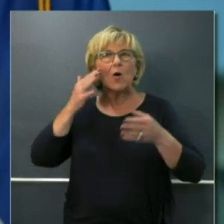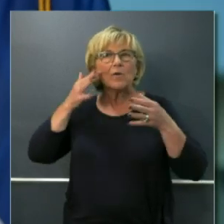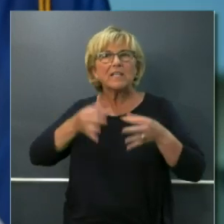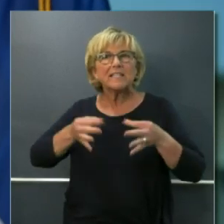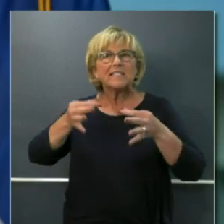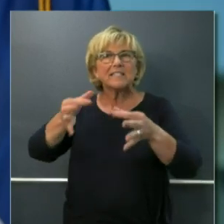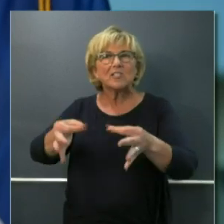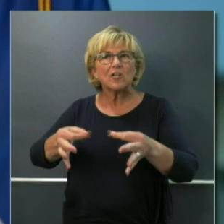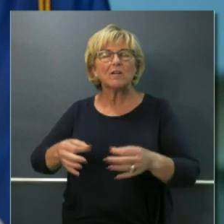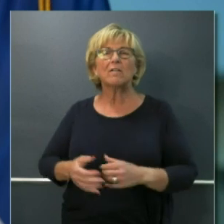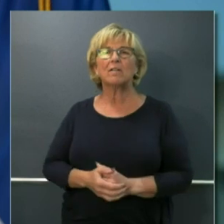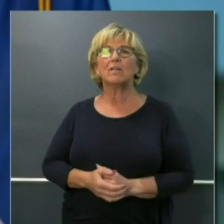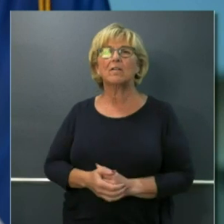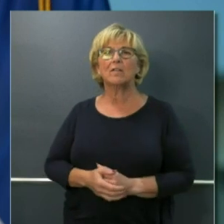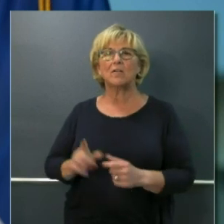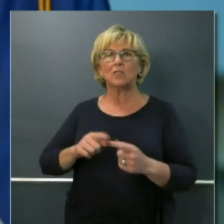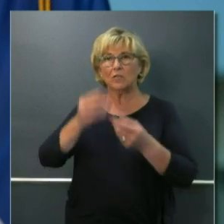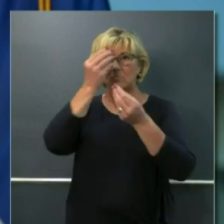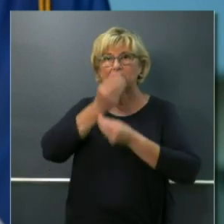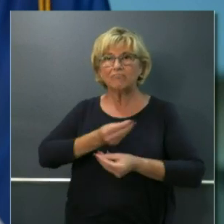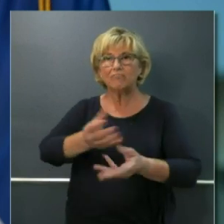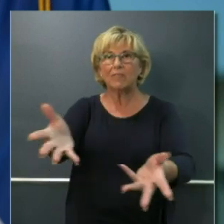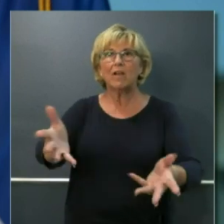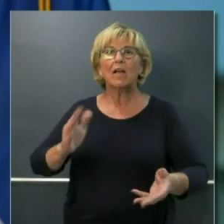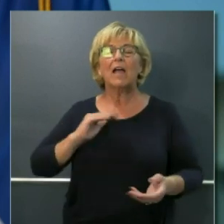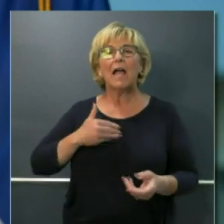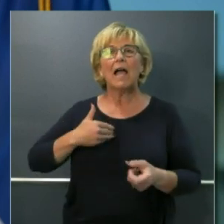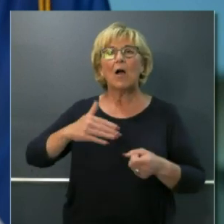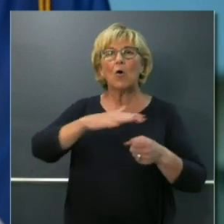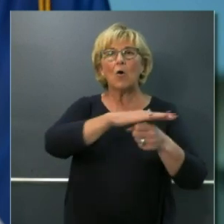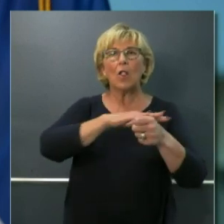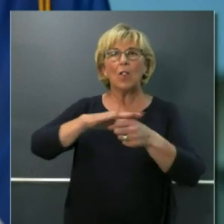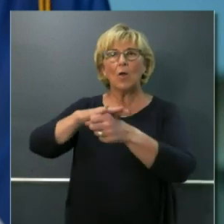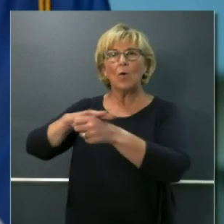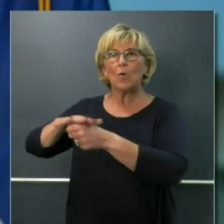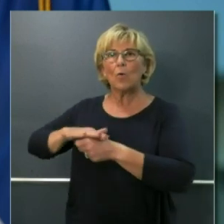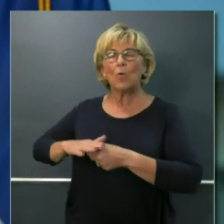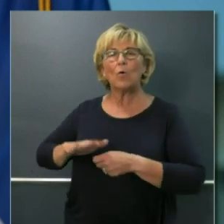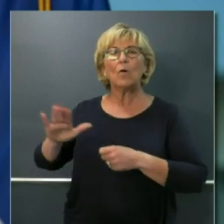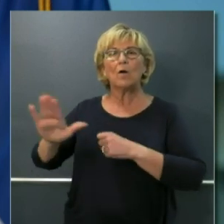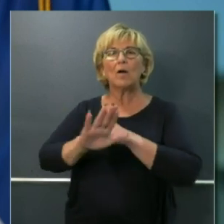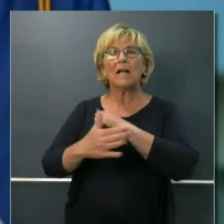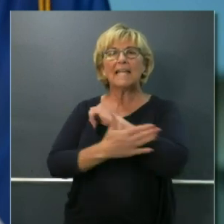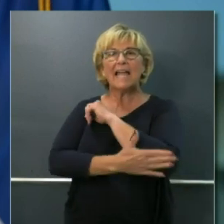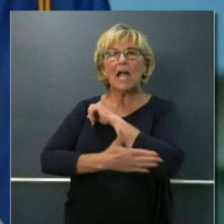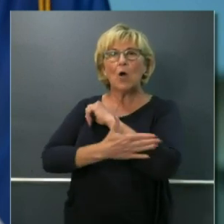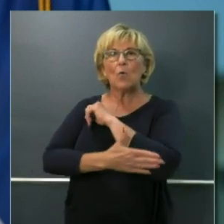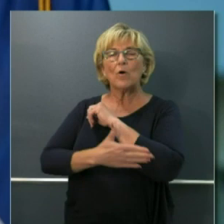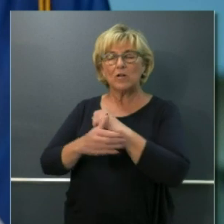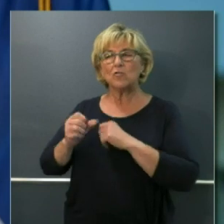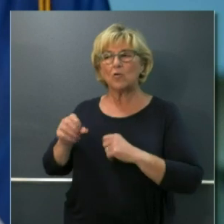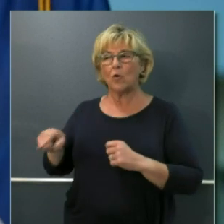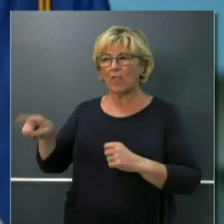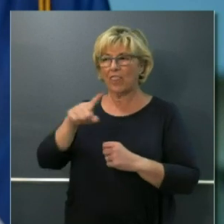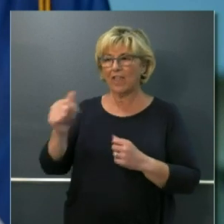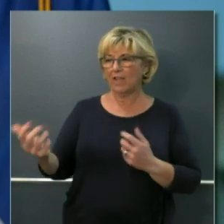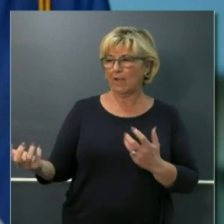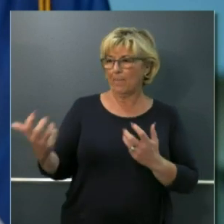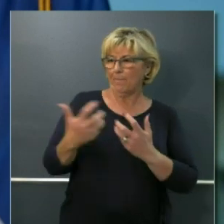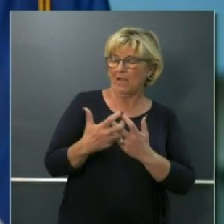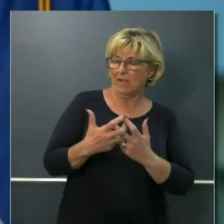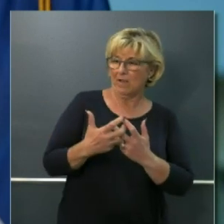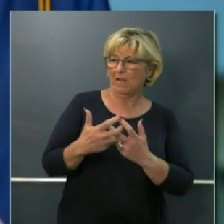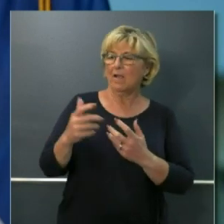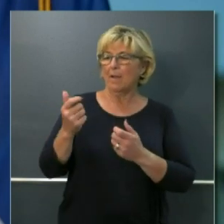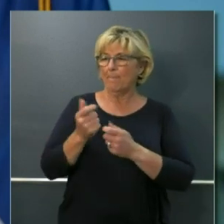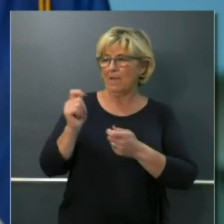from the state, to inform our local partners with their individual county level data, so they too can